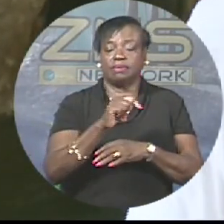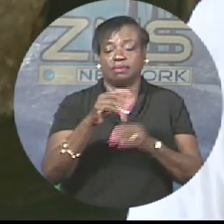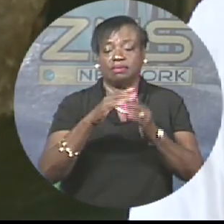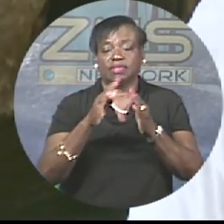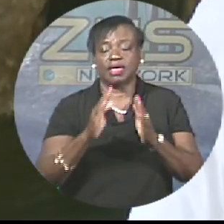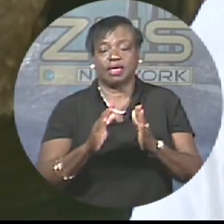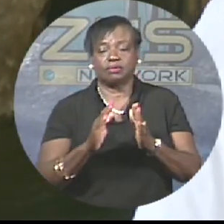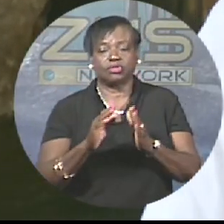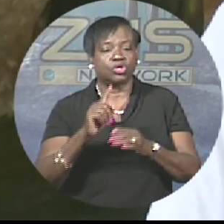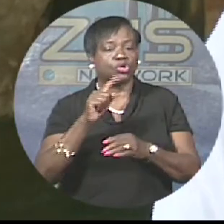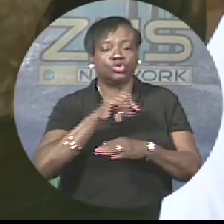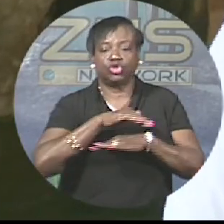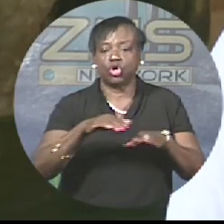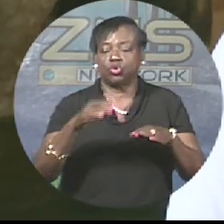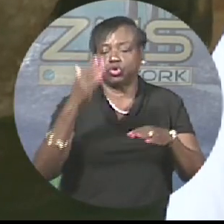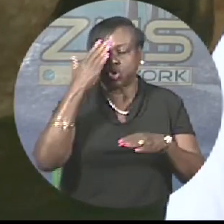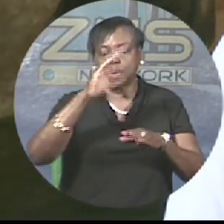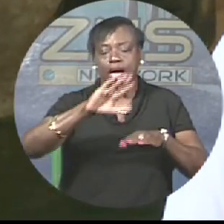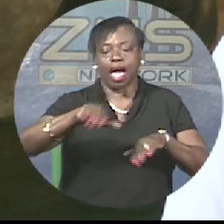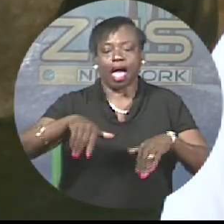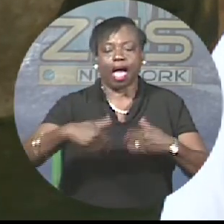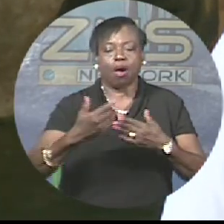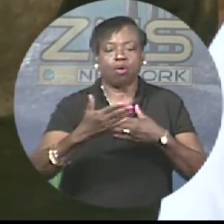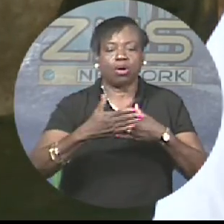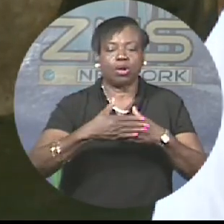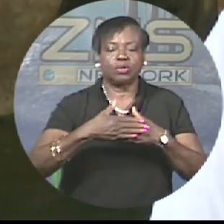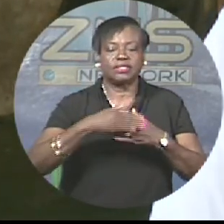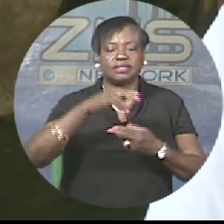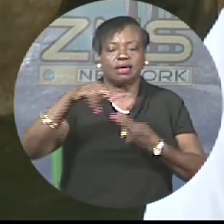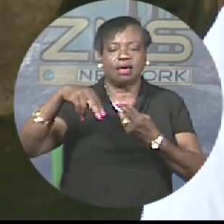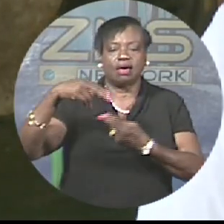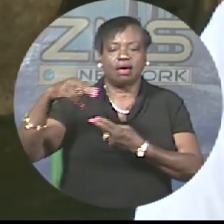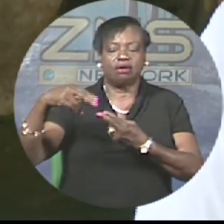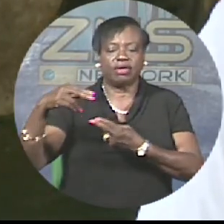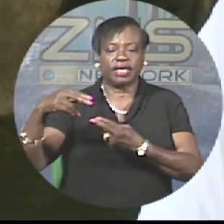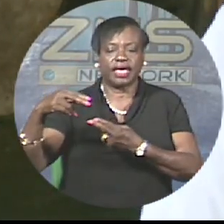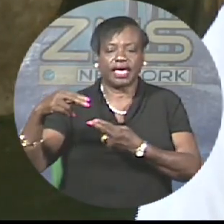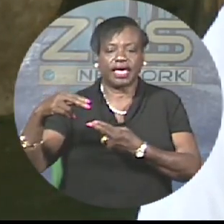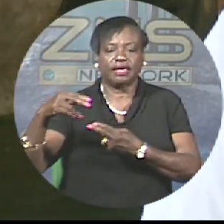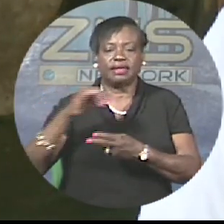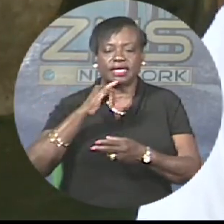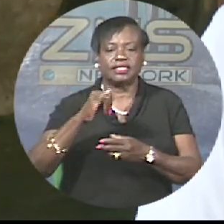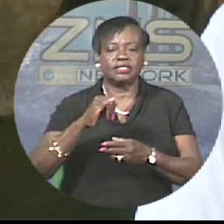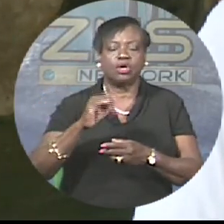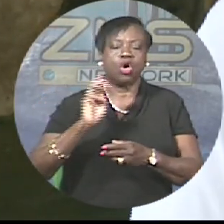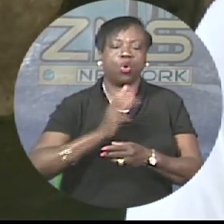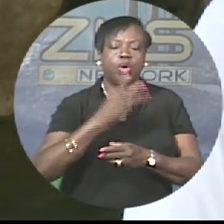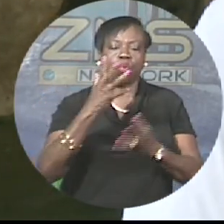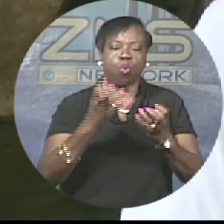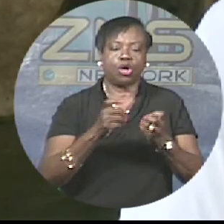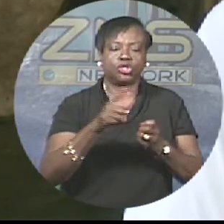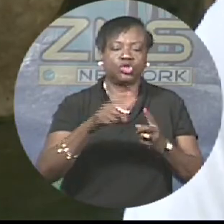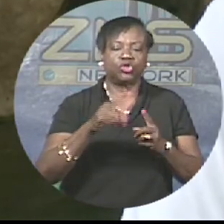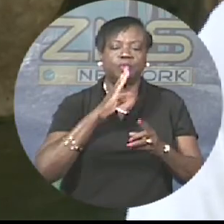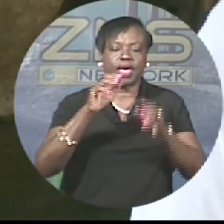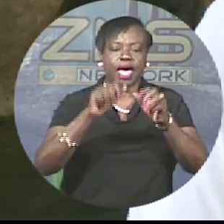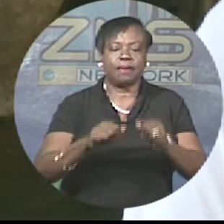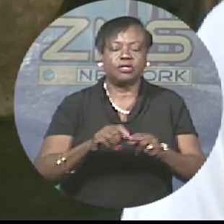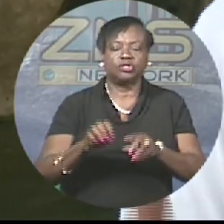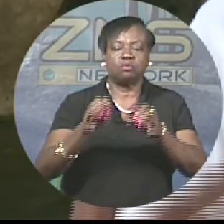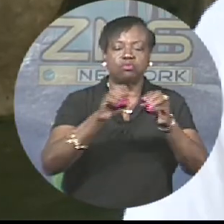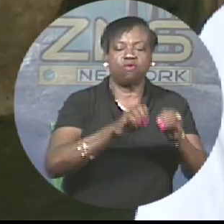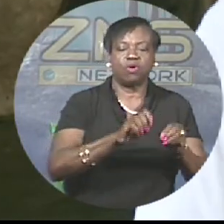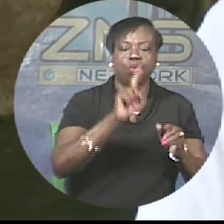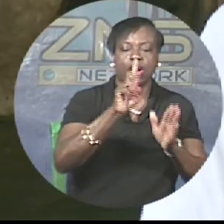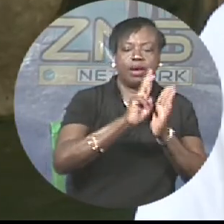actually is. So in that case, we want you to be ready to move at a minute's notice, because our preparation does